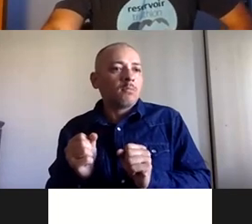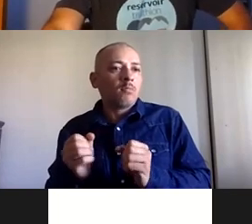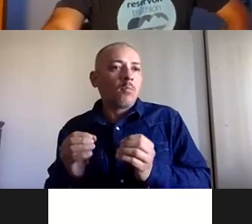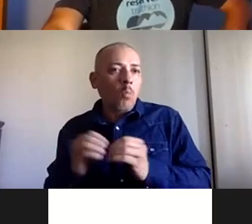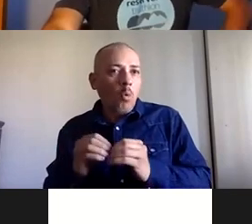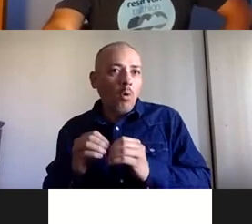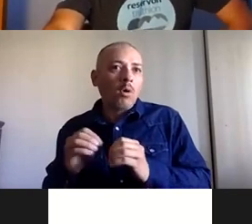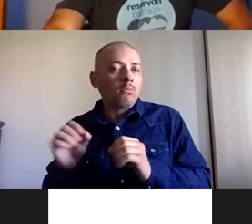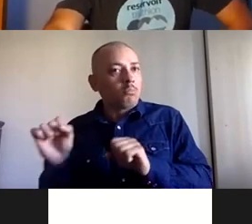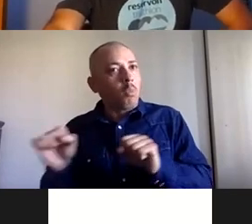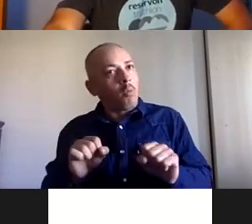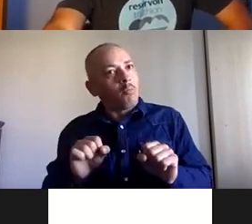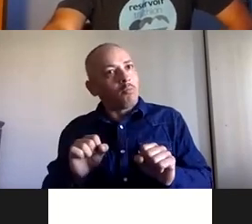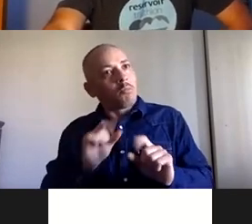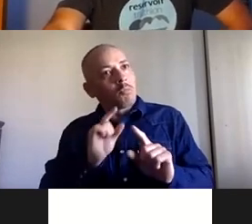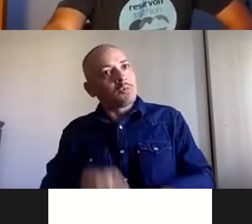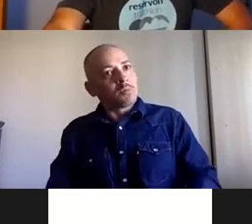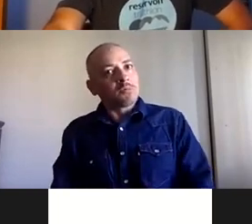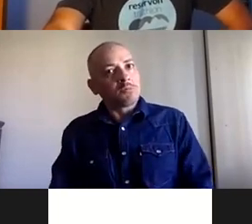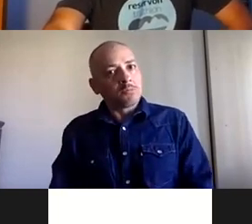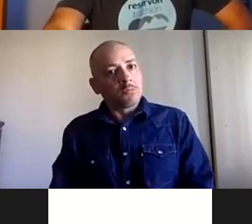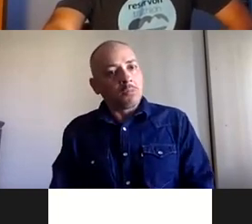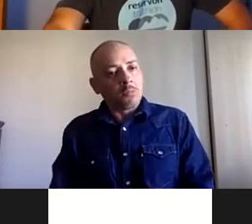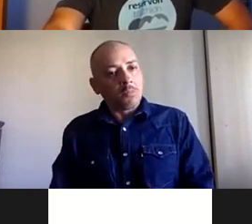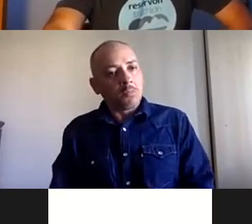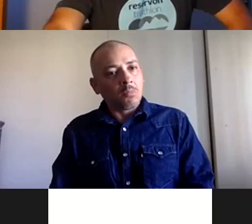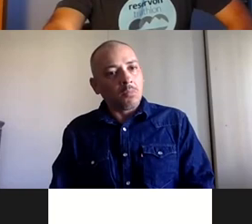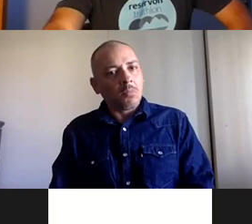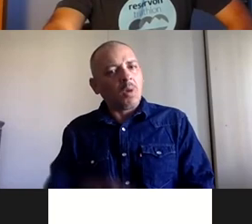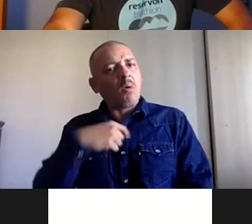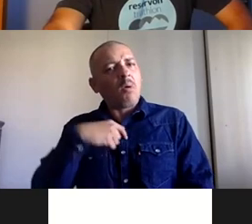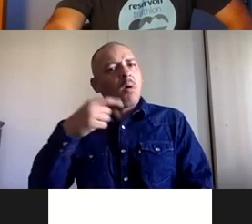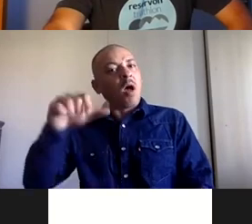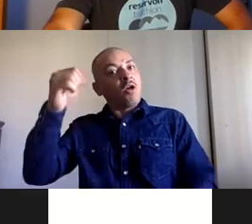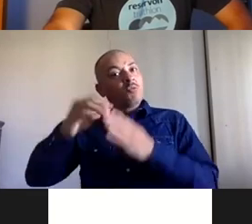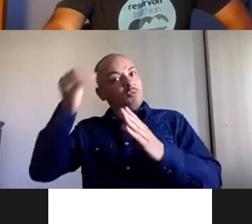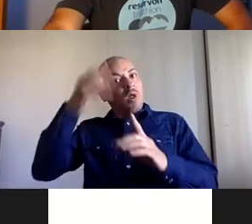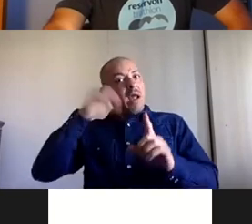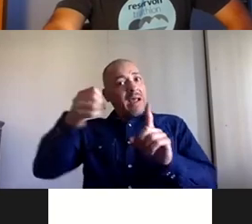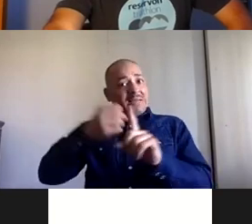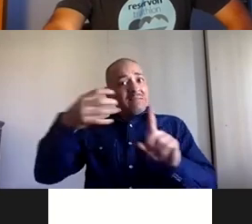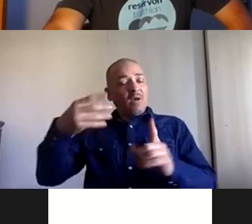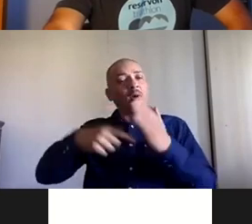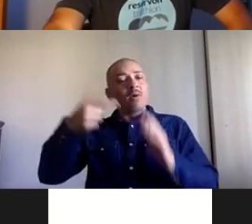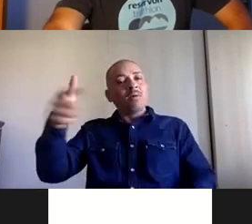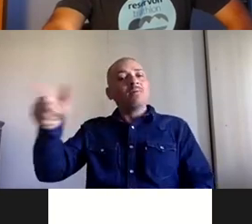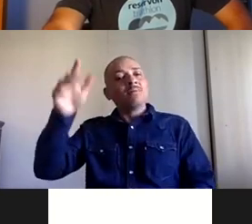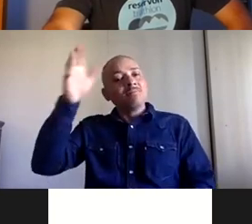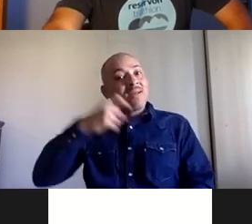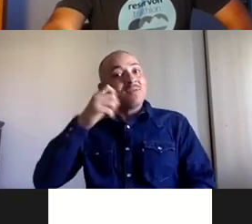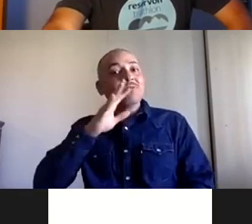more probable way, I guess. I can expand on that a little bit. So what Gaston has, I